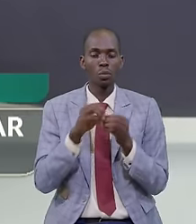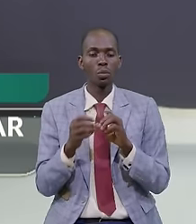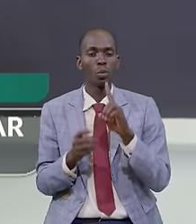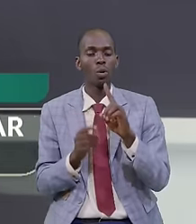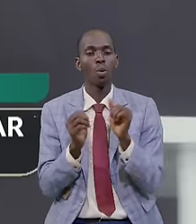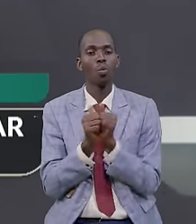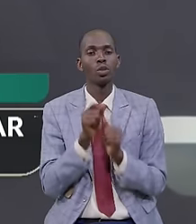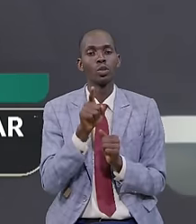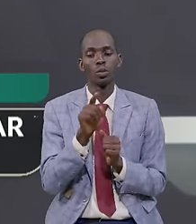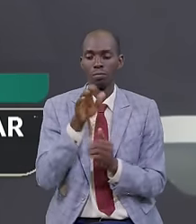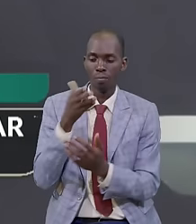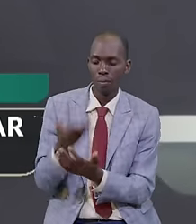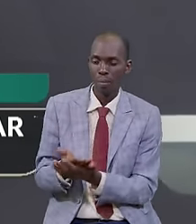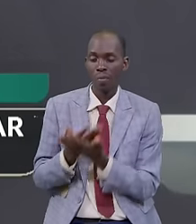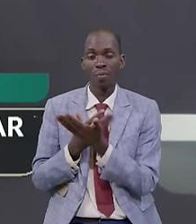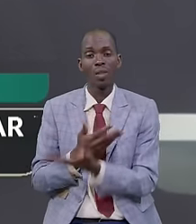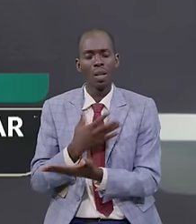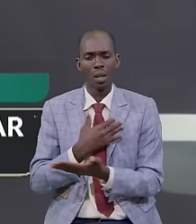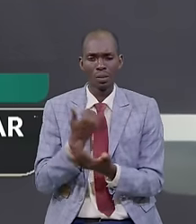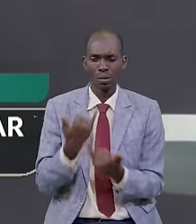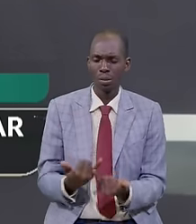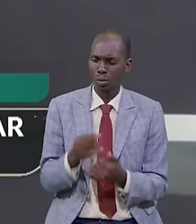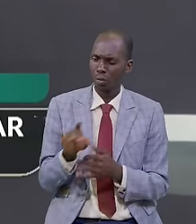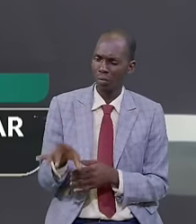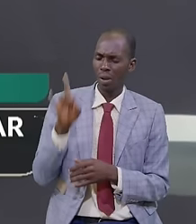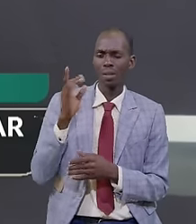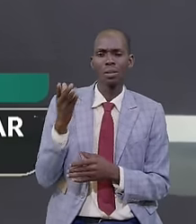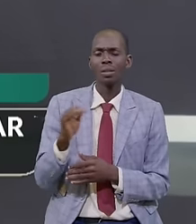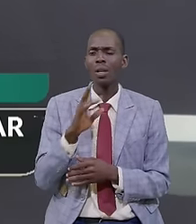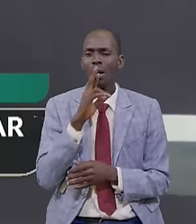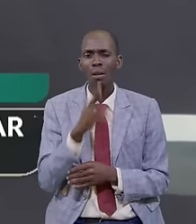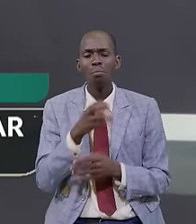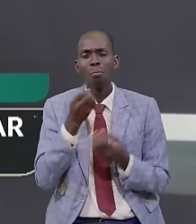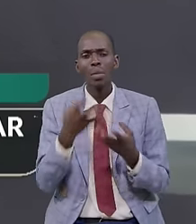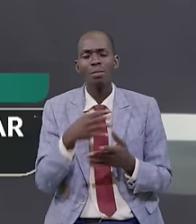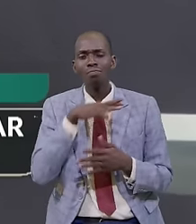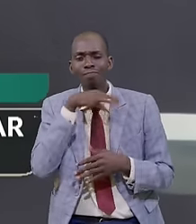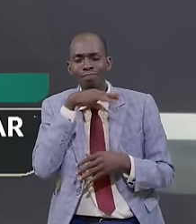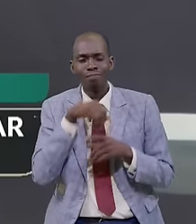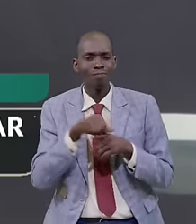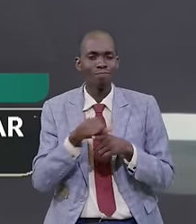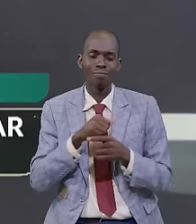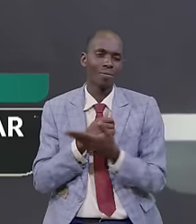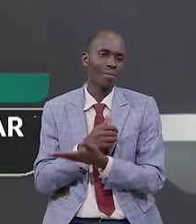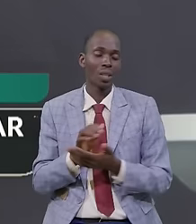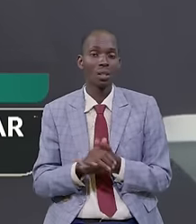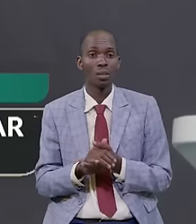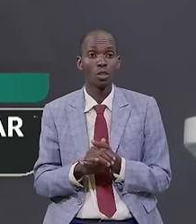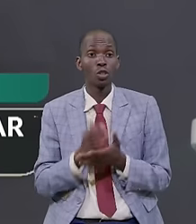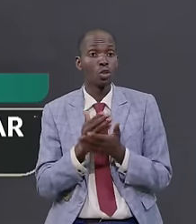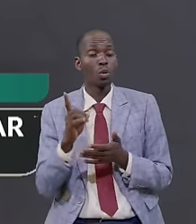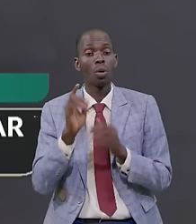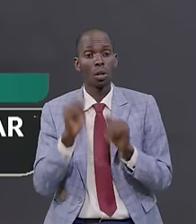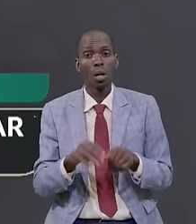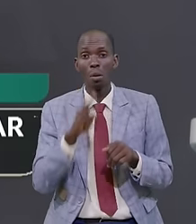here now, and there is corruption there. You know, a person can be first class in mathematics